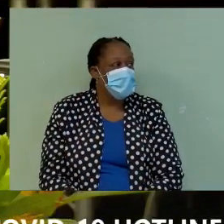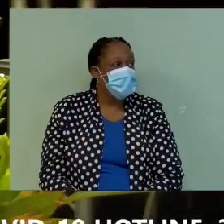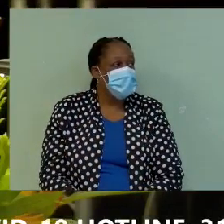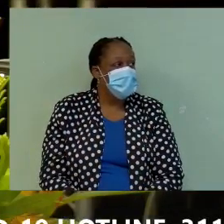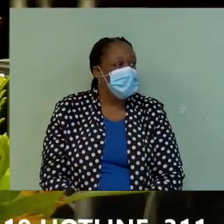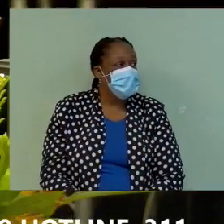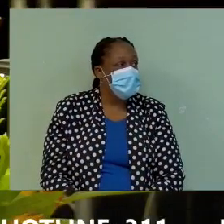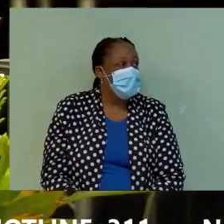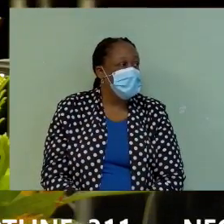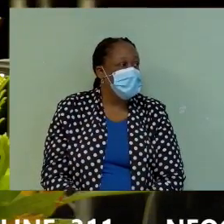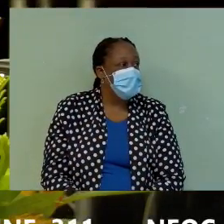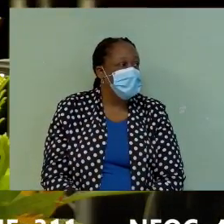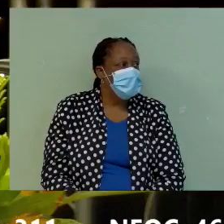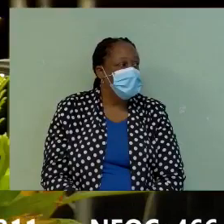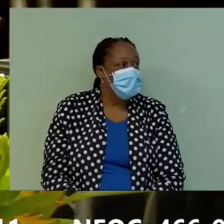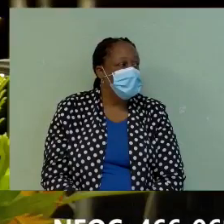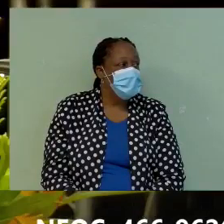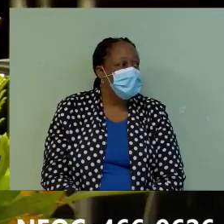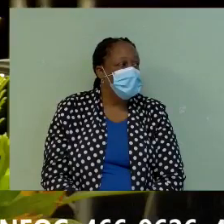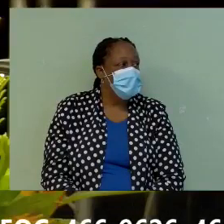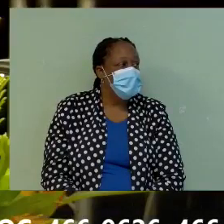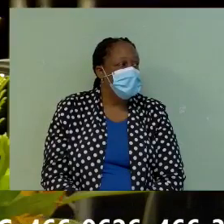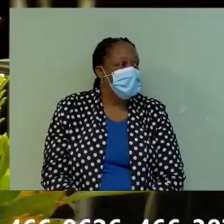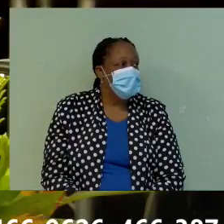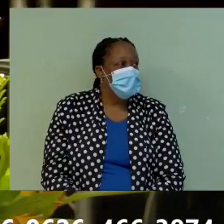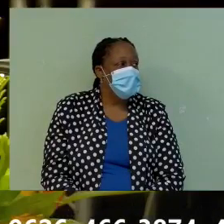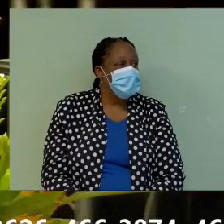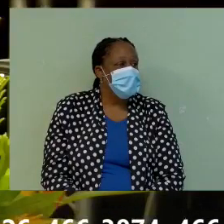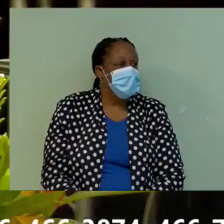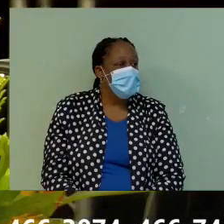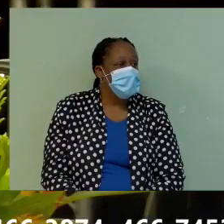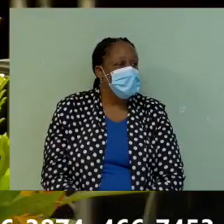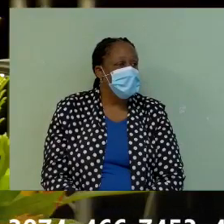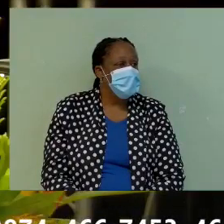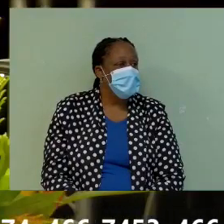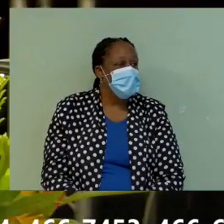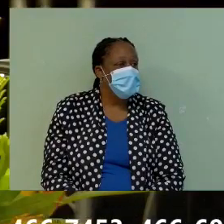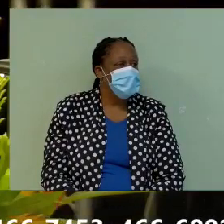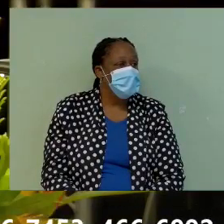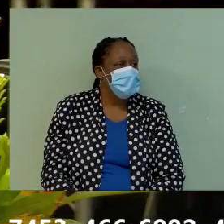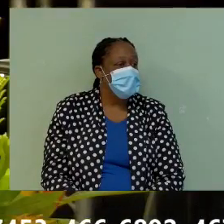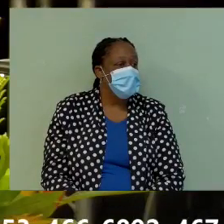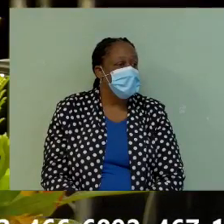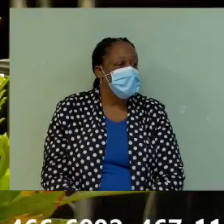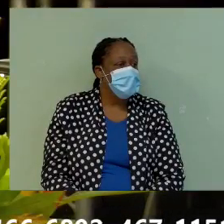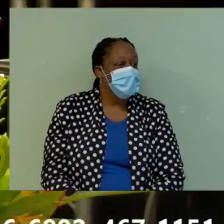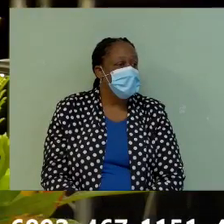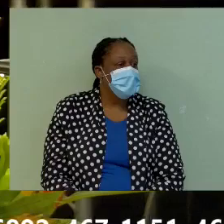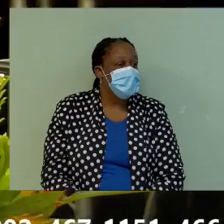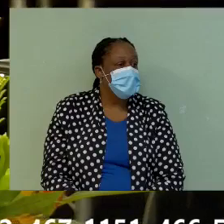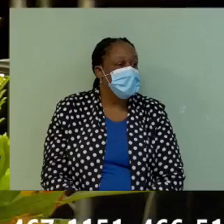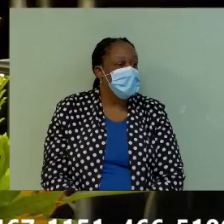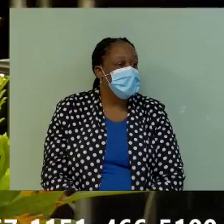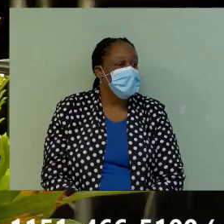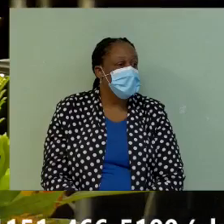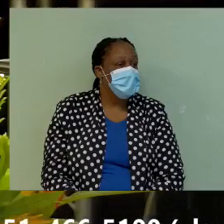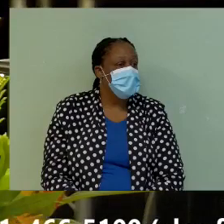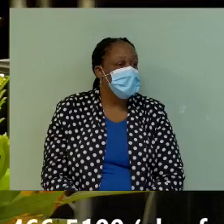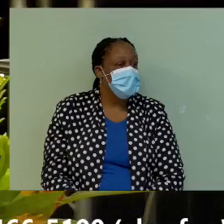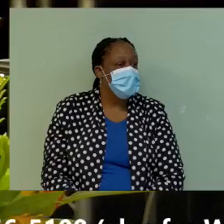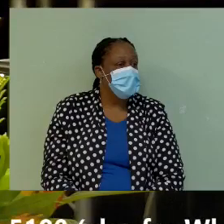Your other question, Mr. Williams? Okay. If I understand it, you said over